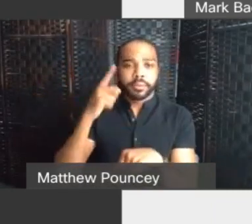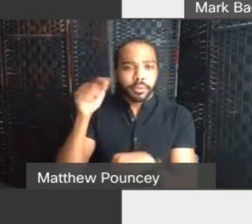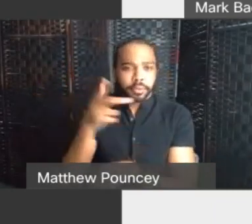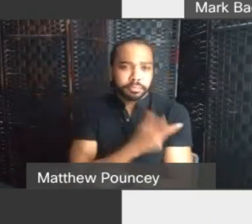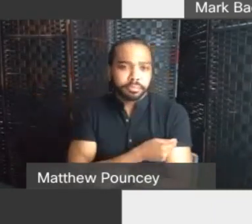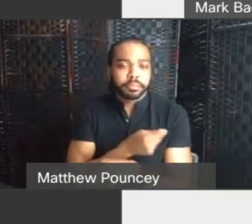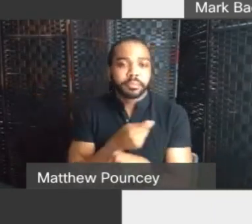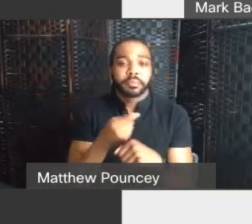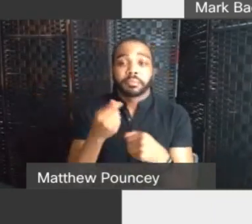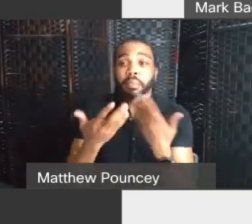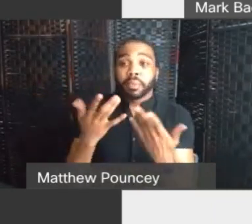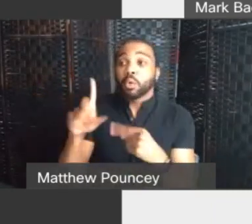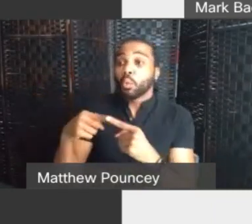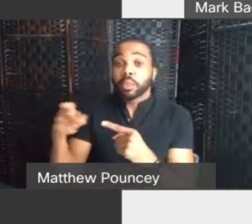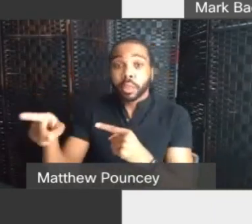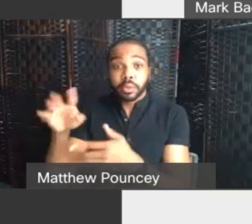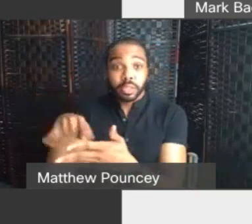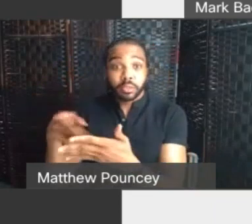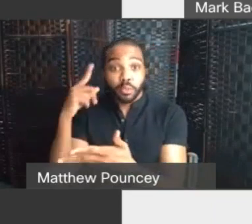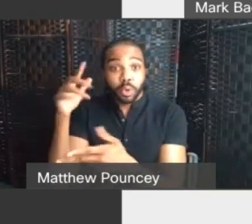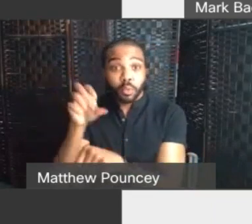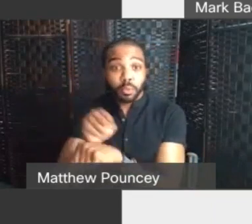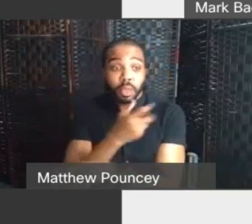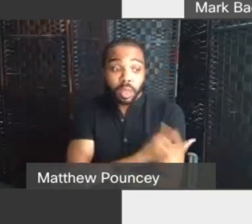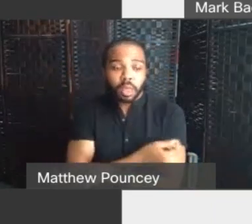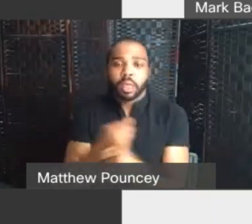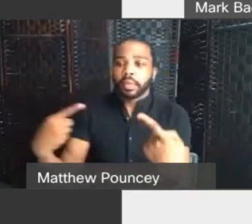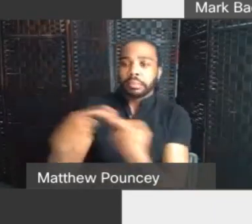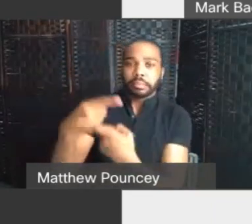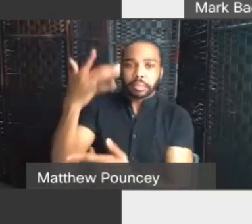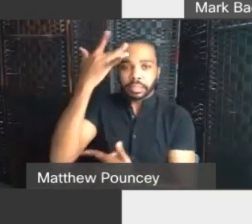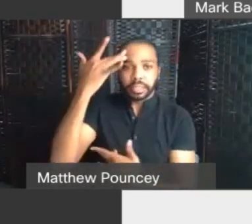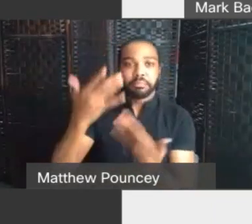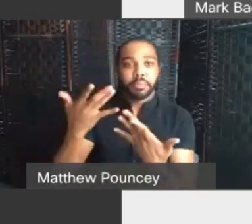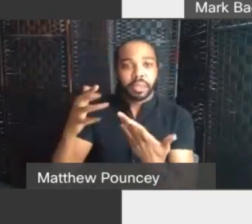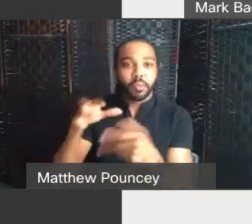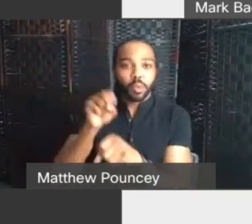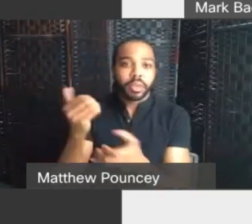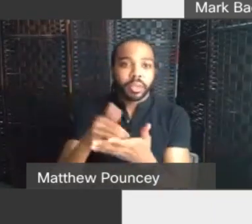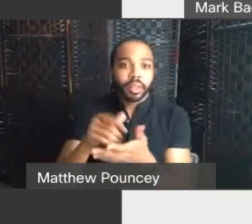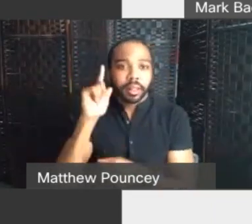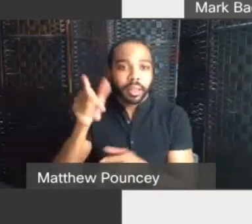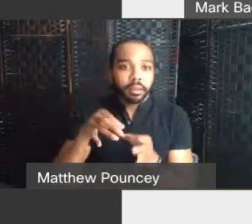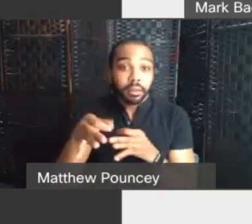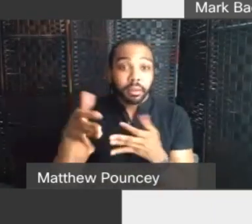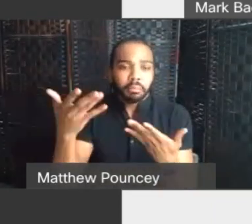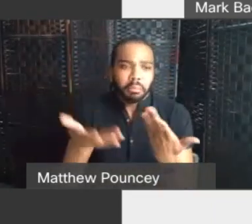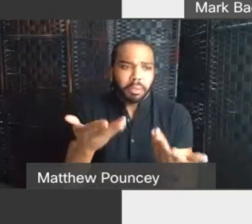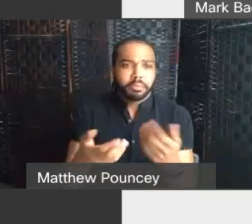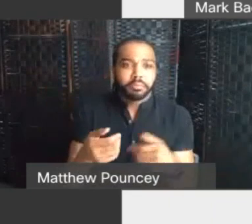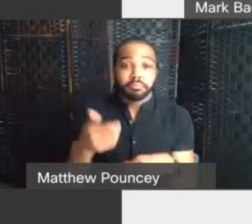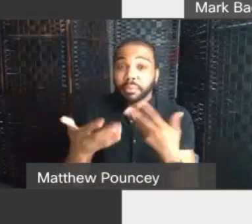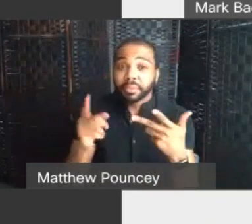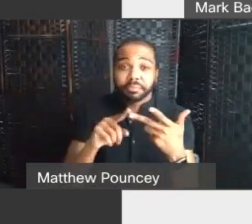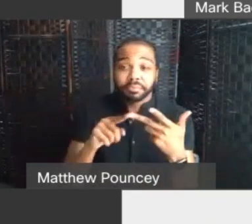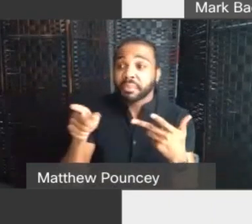the time it was scheduled, they were sick and a new one needs to be scheduled. It could be that they